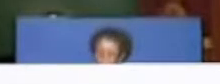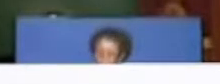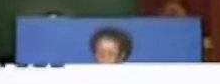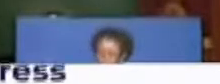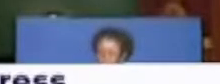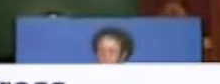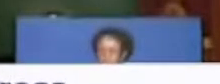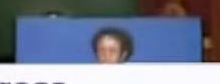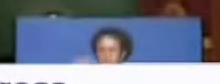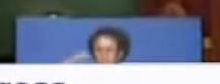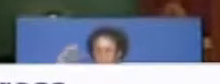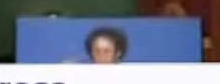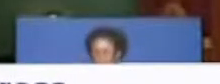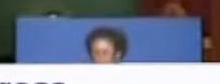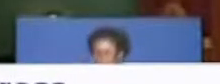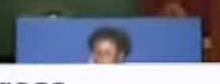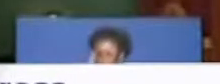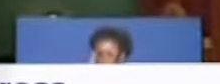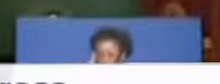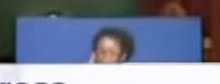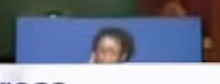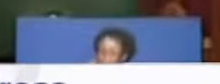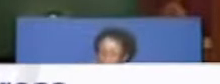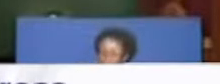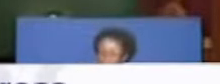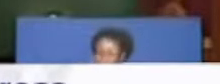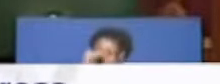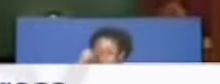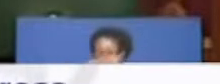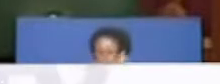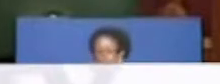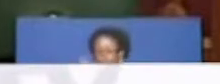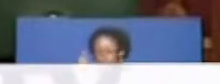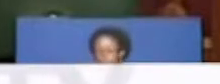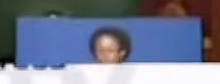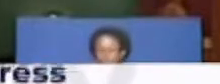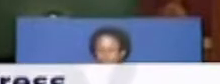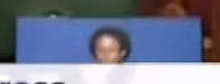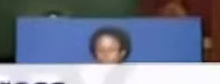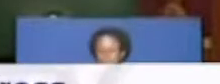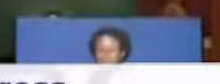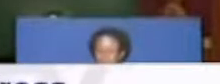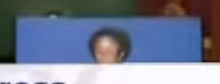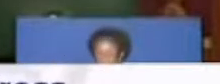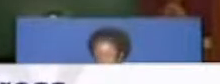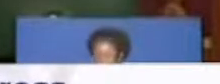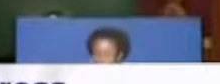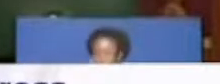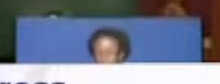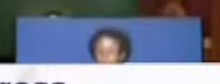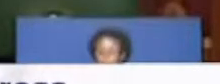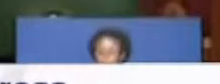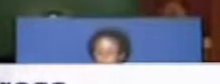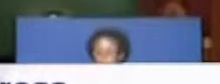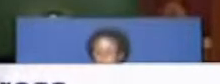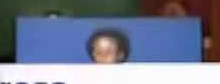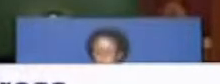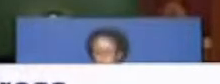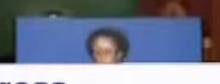which was one of the key learning points of the pandemic. As the first step towards this goal, we established the